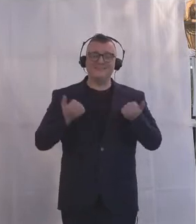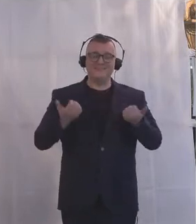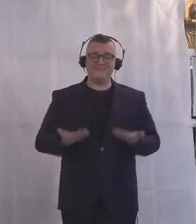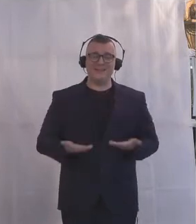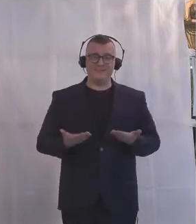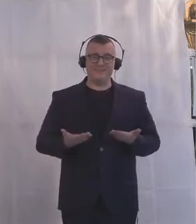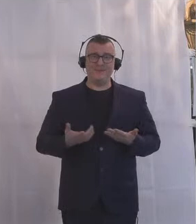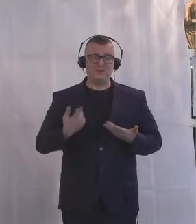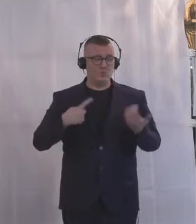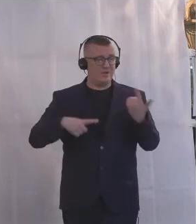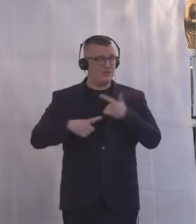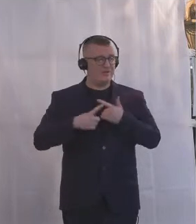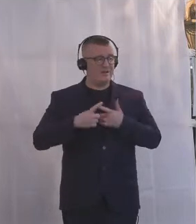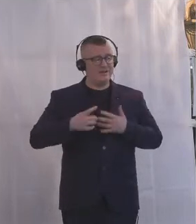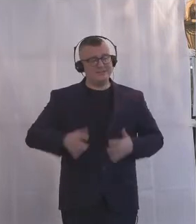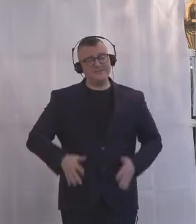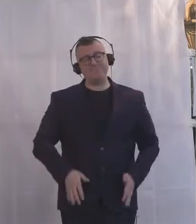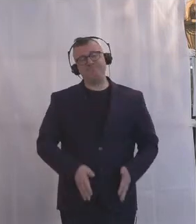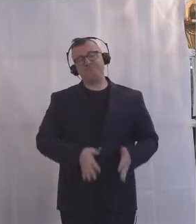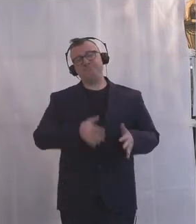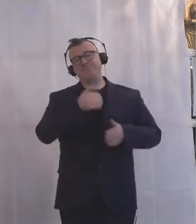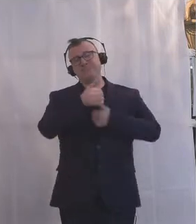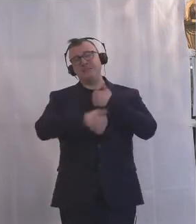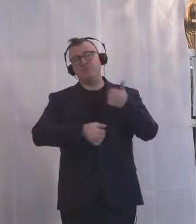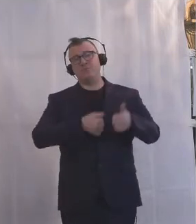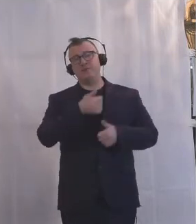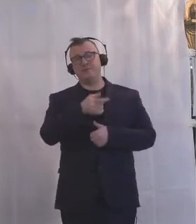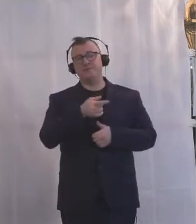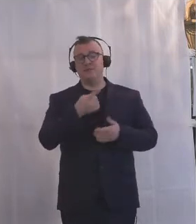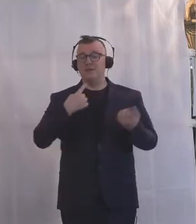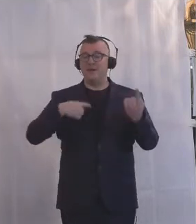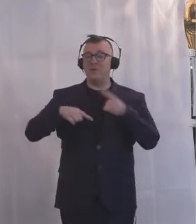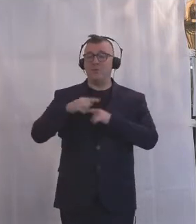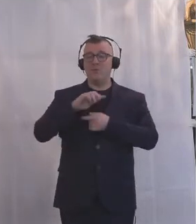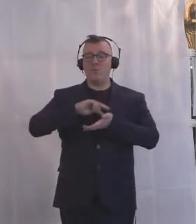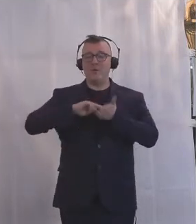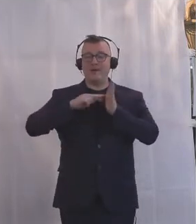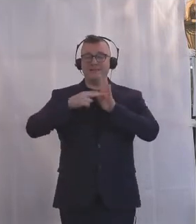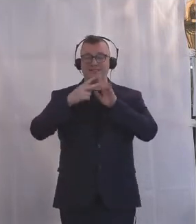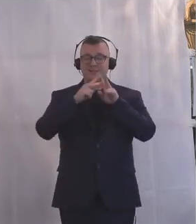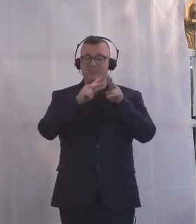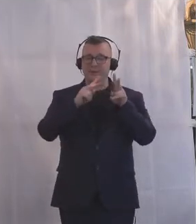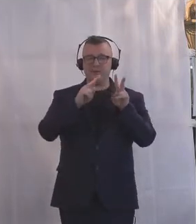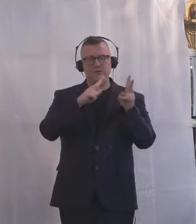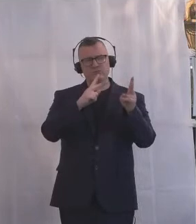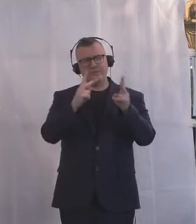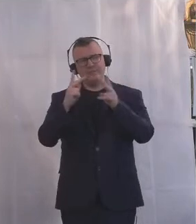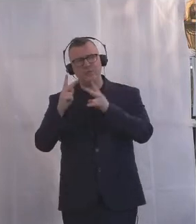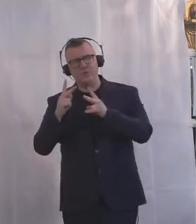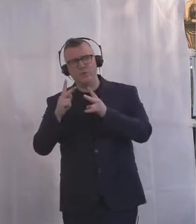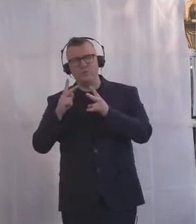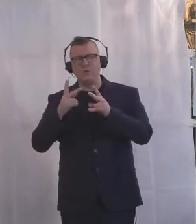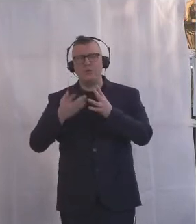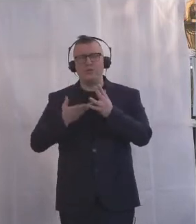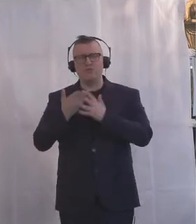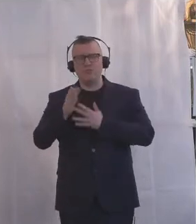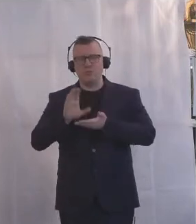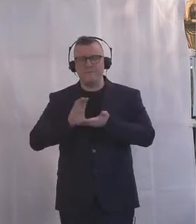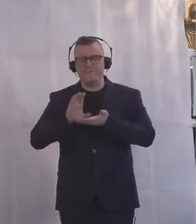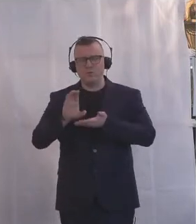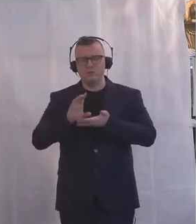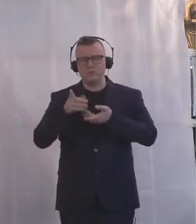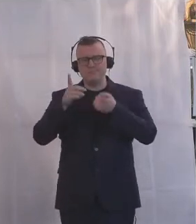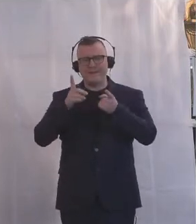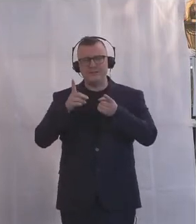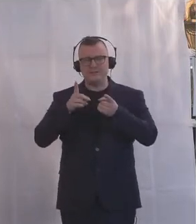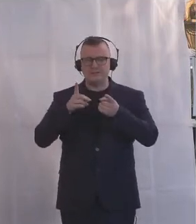celebrate. So we as an organisation have been looking at diversity through the fund managers for quite some time now. So for a number